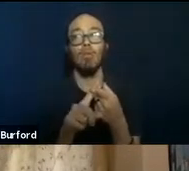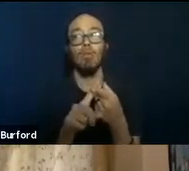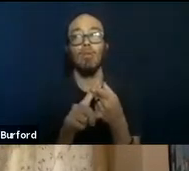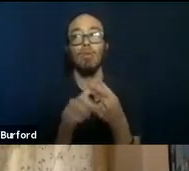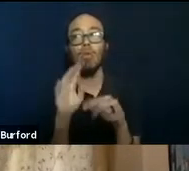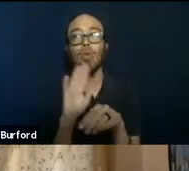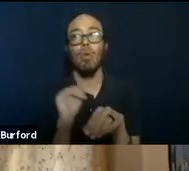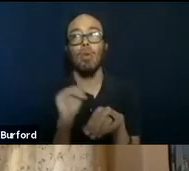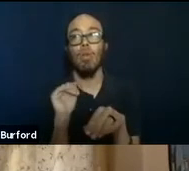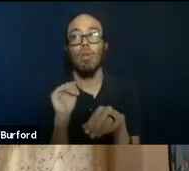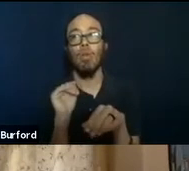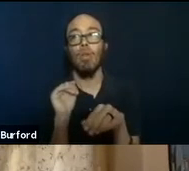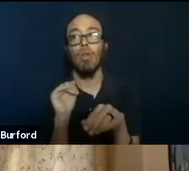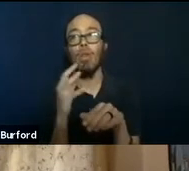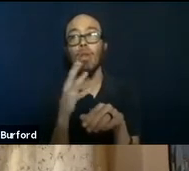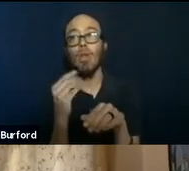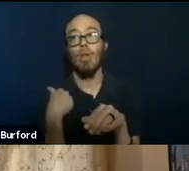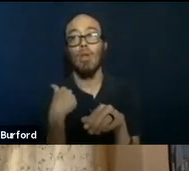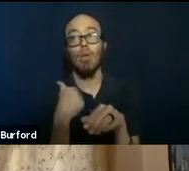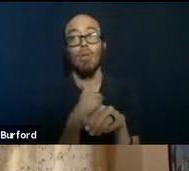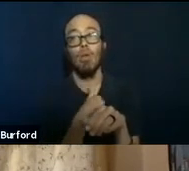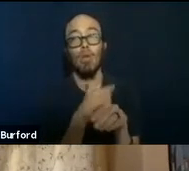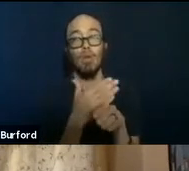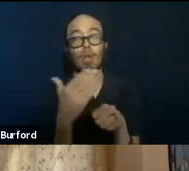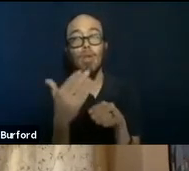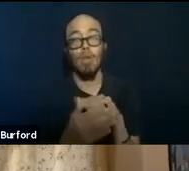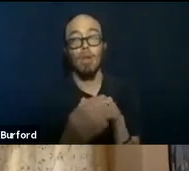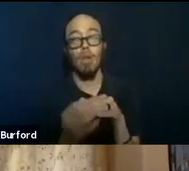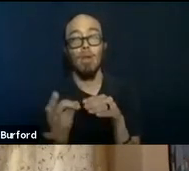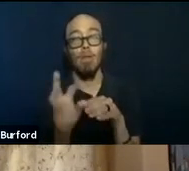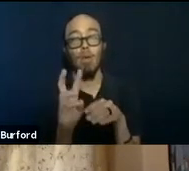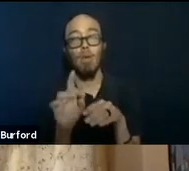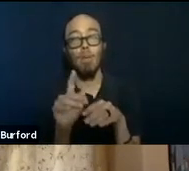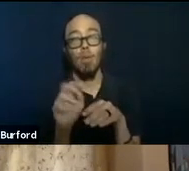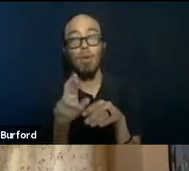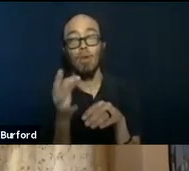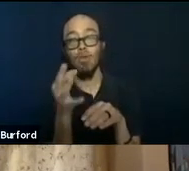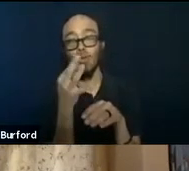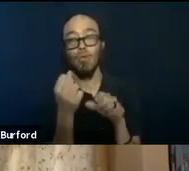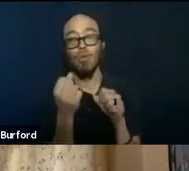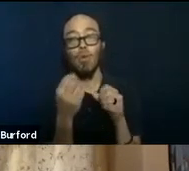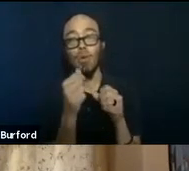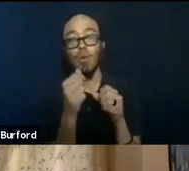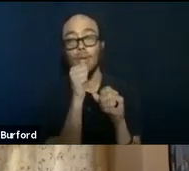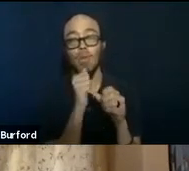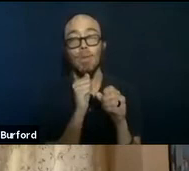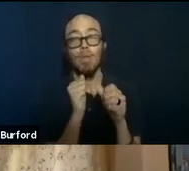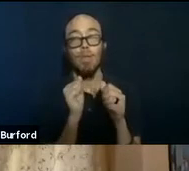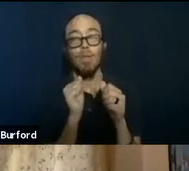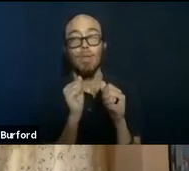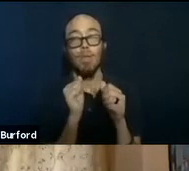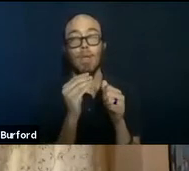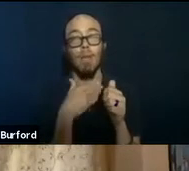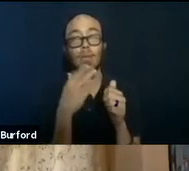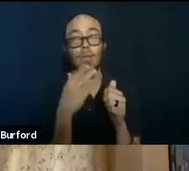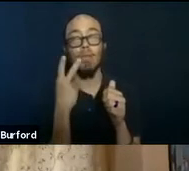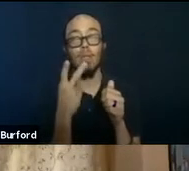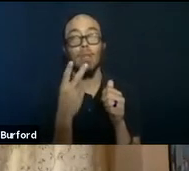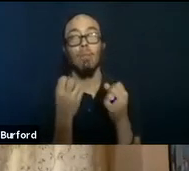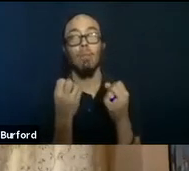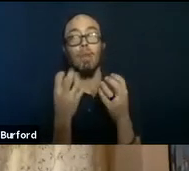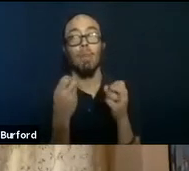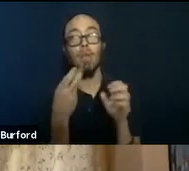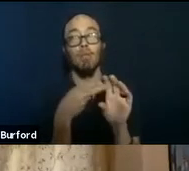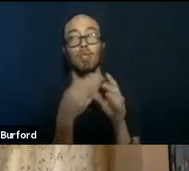call, and we are at the end of the webinar almost, so bear with us, and I'm very happy to see many participants still with